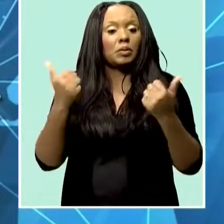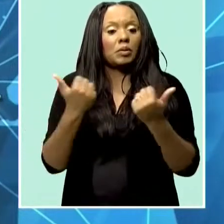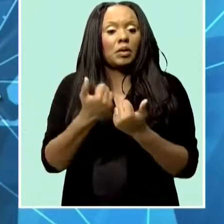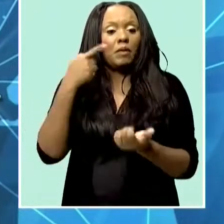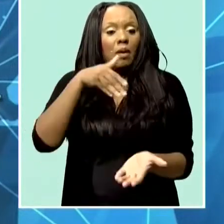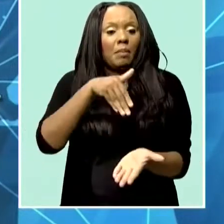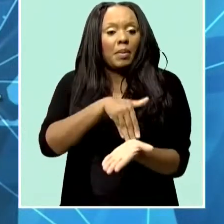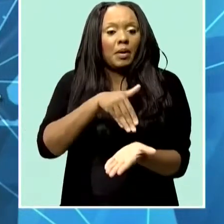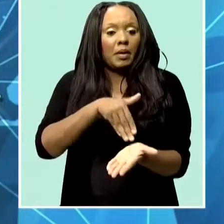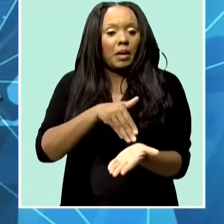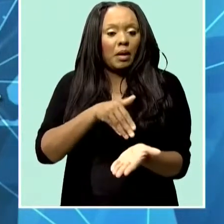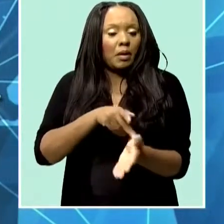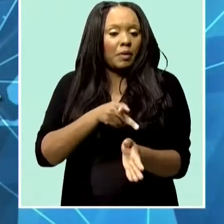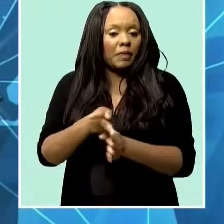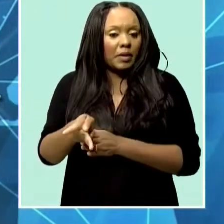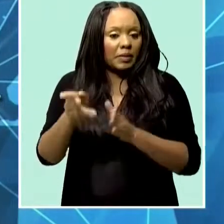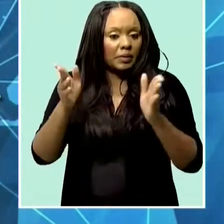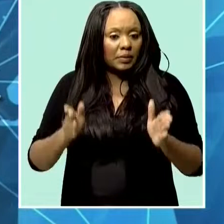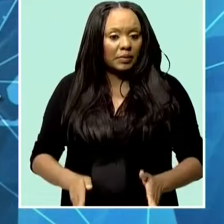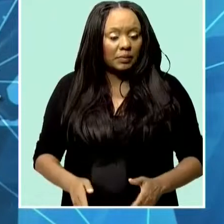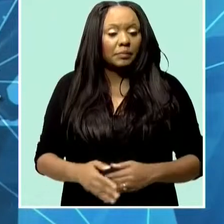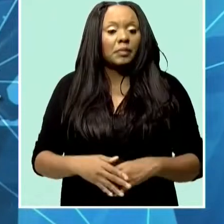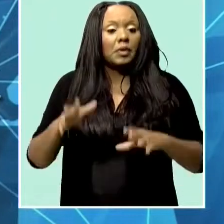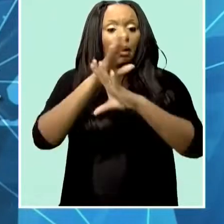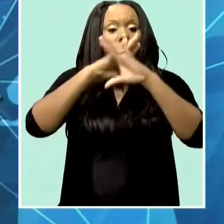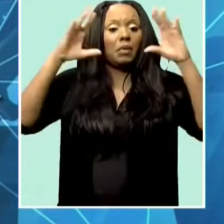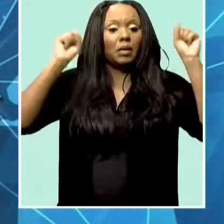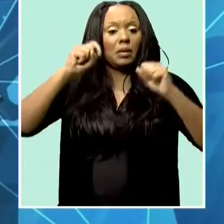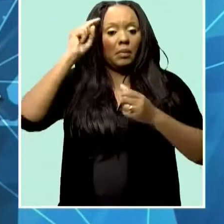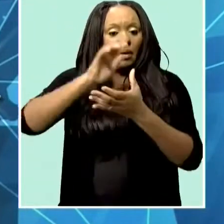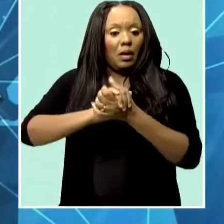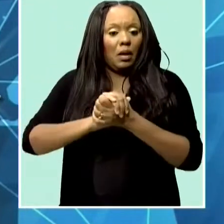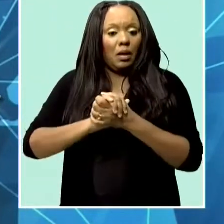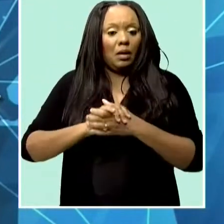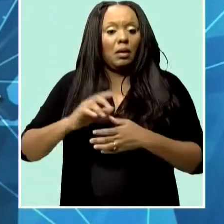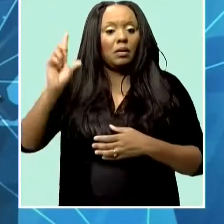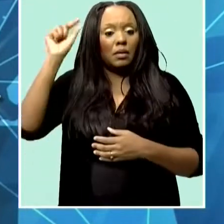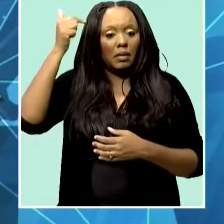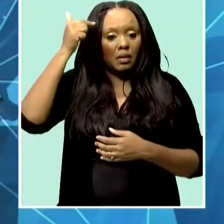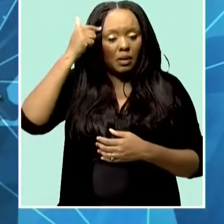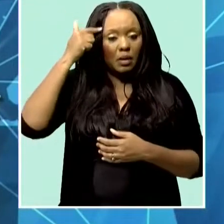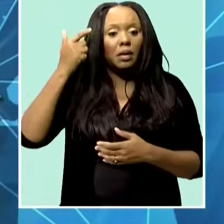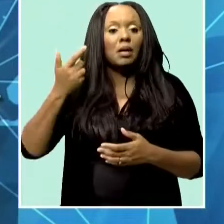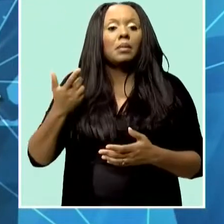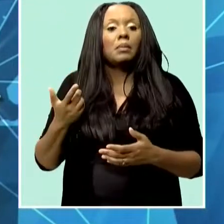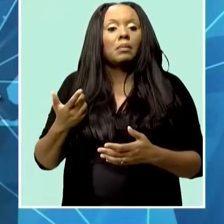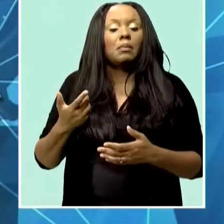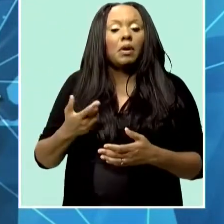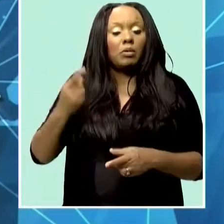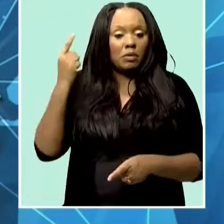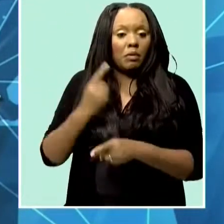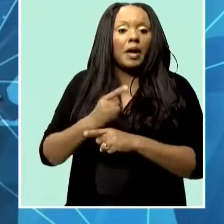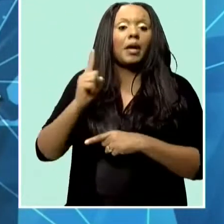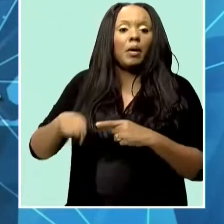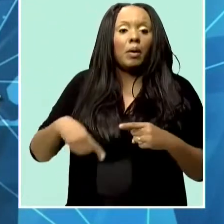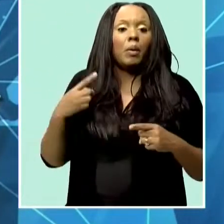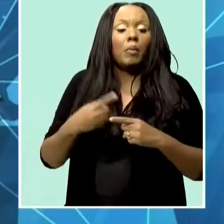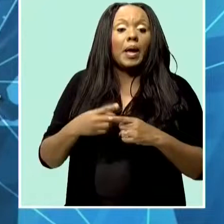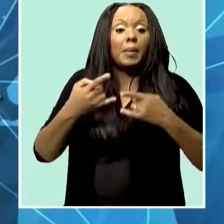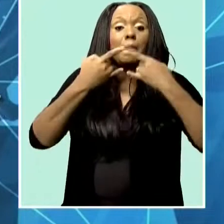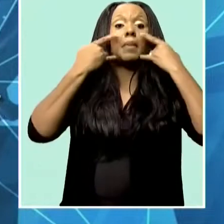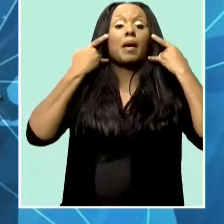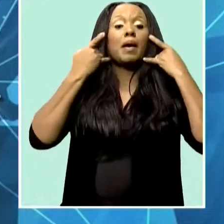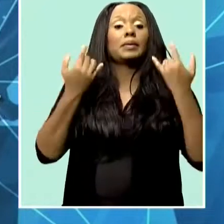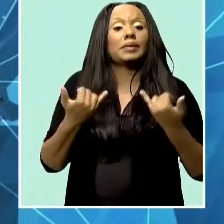Medical Practitioners, and the president, Dr. Linda Williams, believes government made the right call retaining mask wearing in high-risk